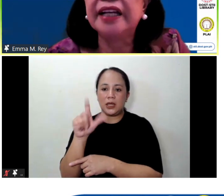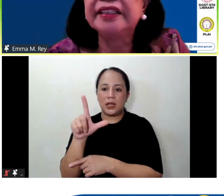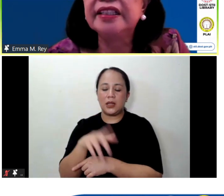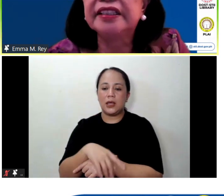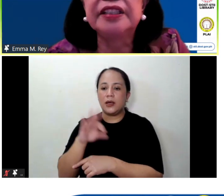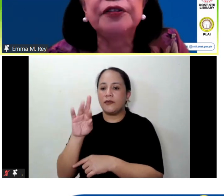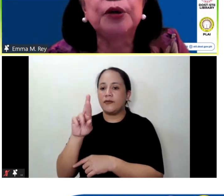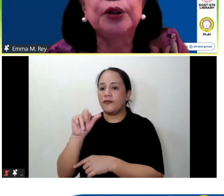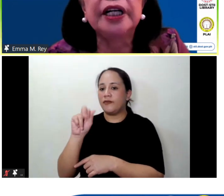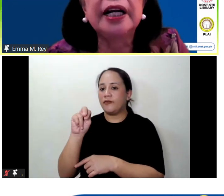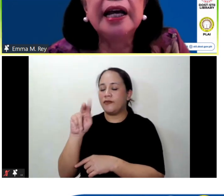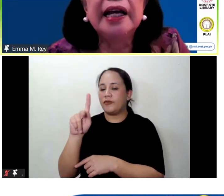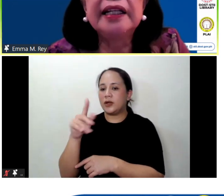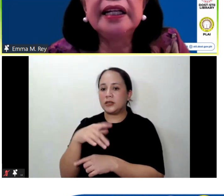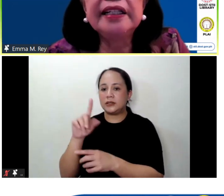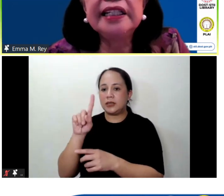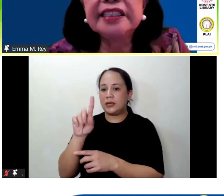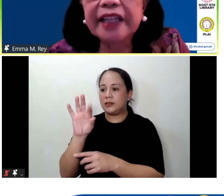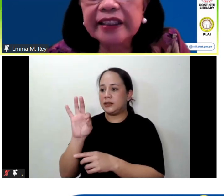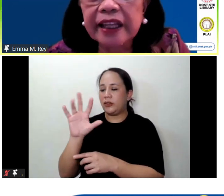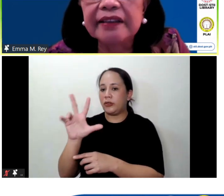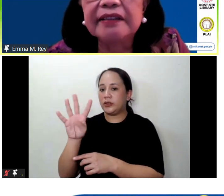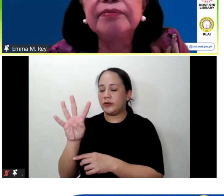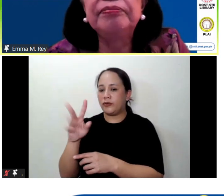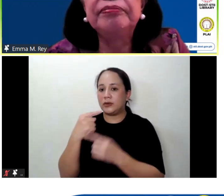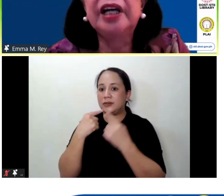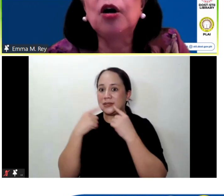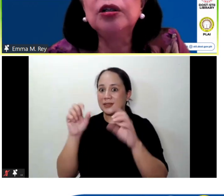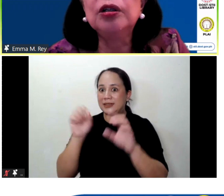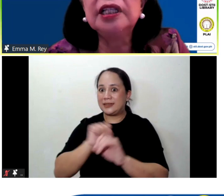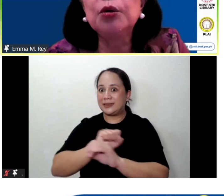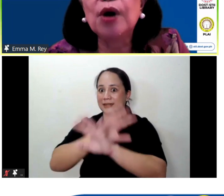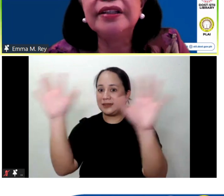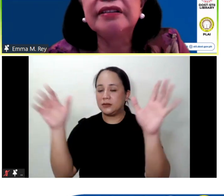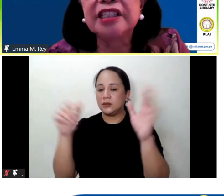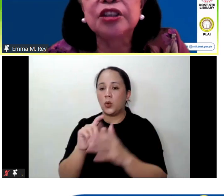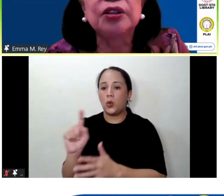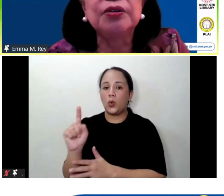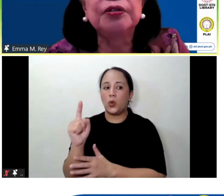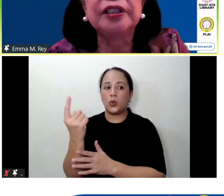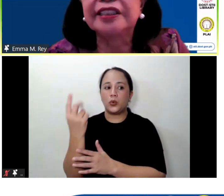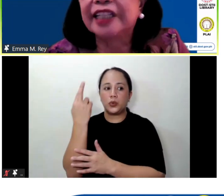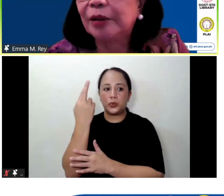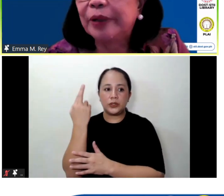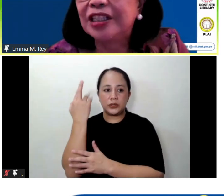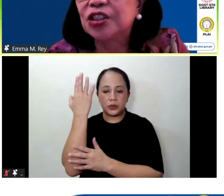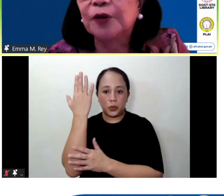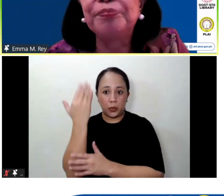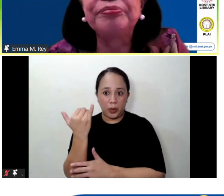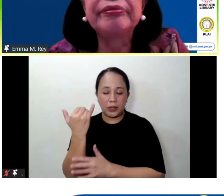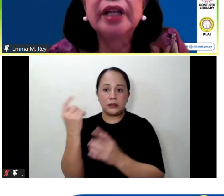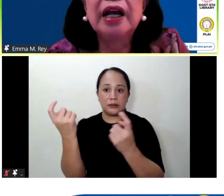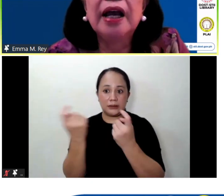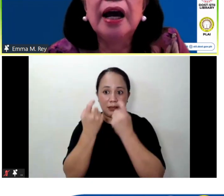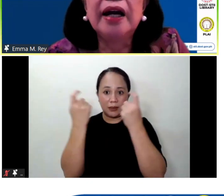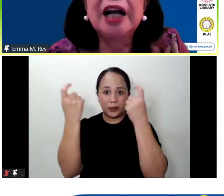in 1934 clearly stated the only one reason for the